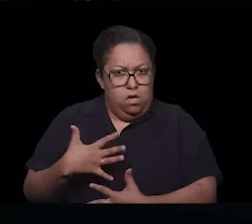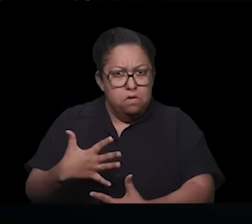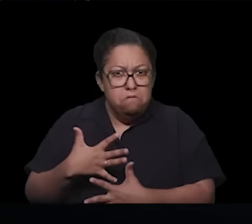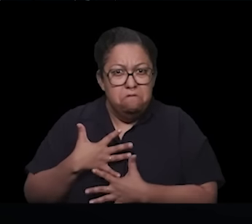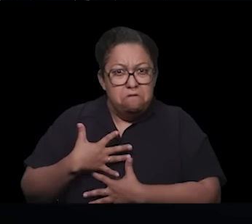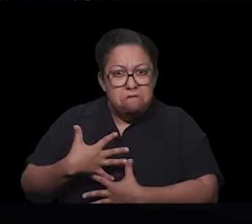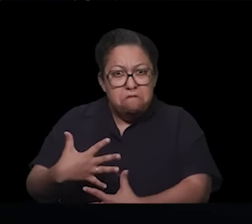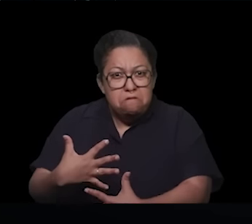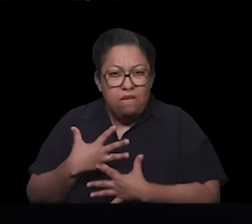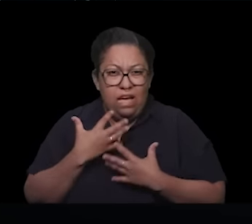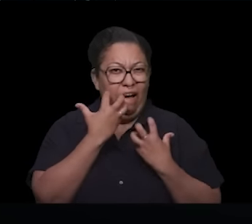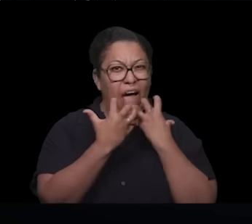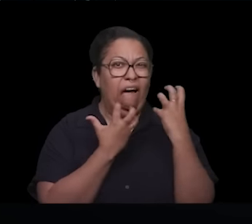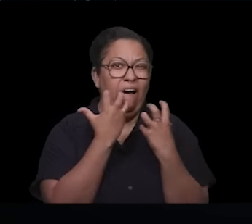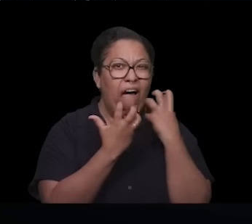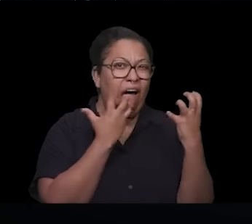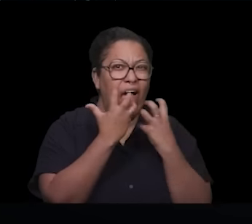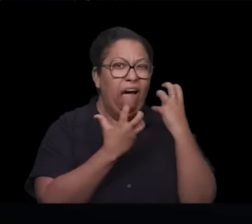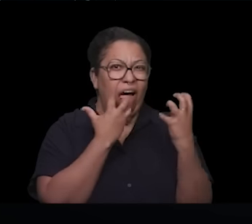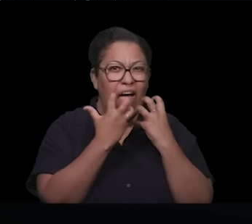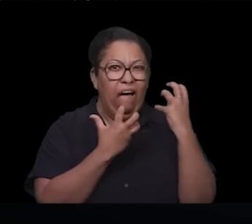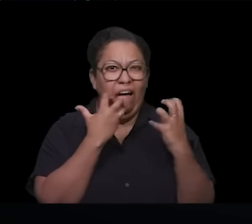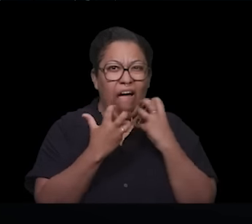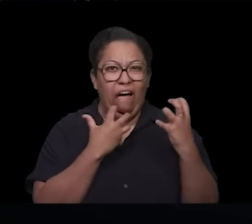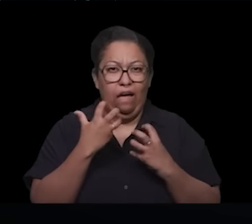Passenger breathes heavily.